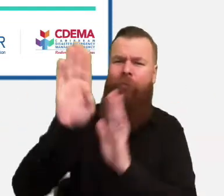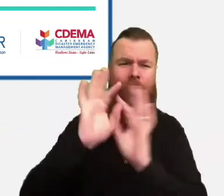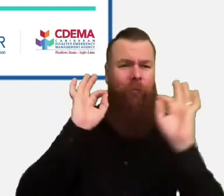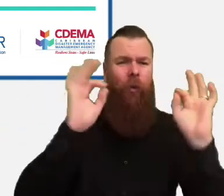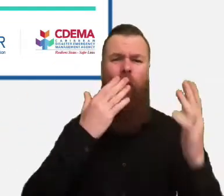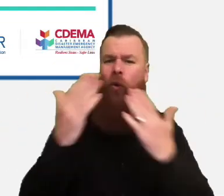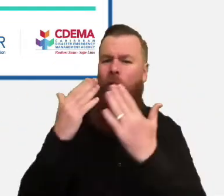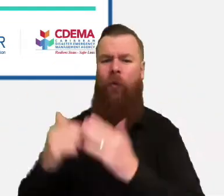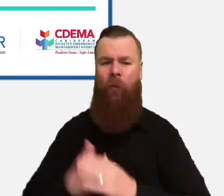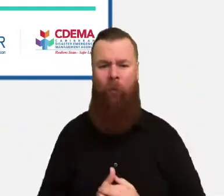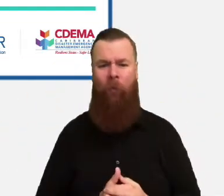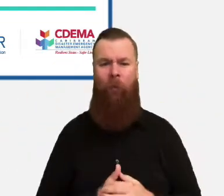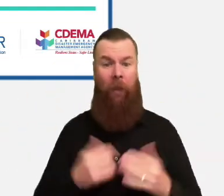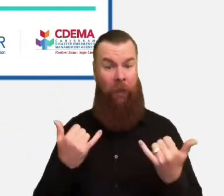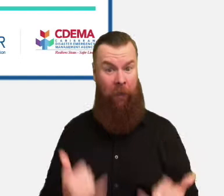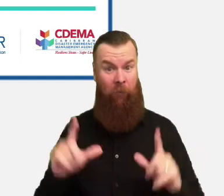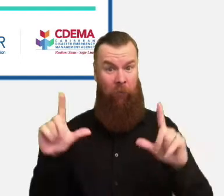Okay, so in terms of the